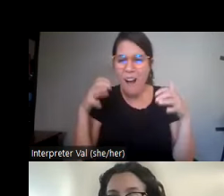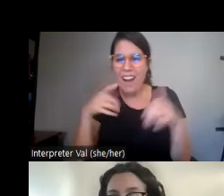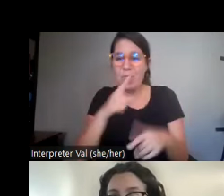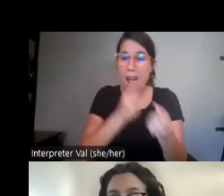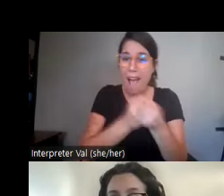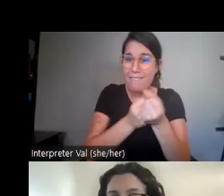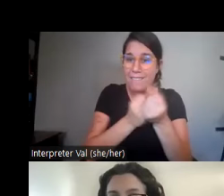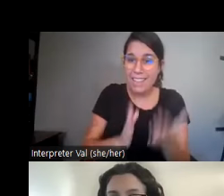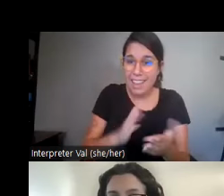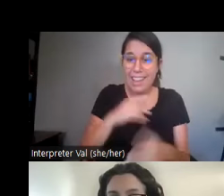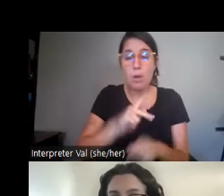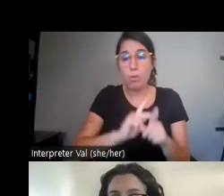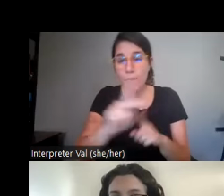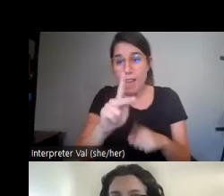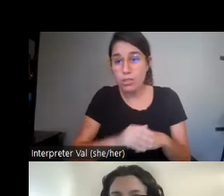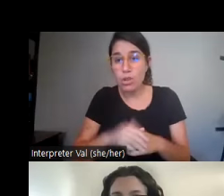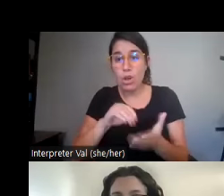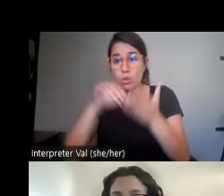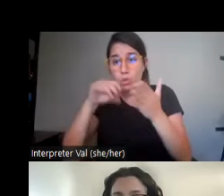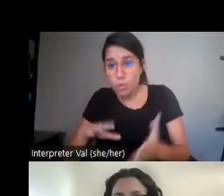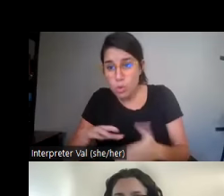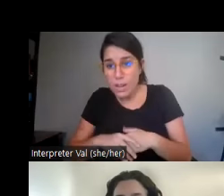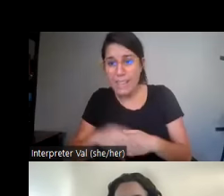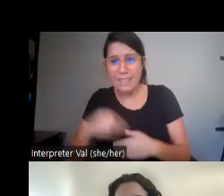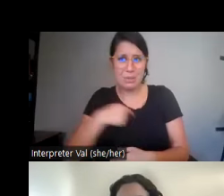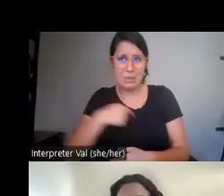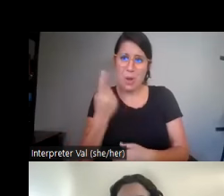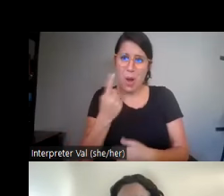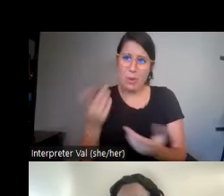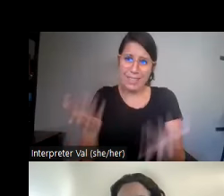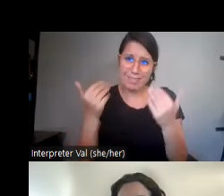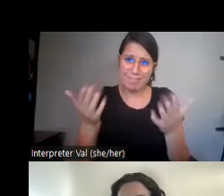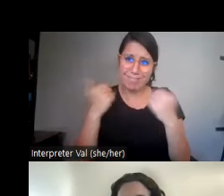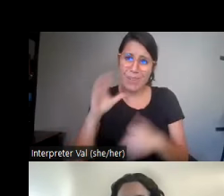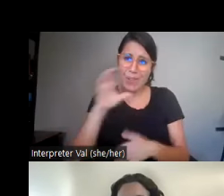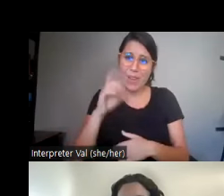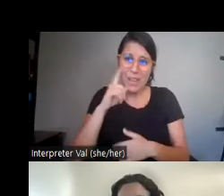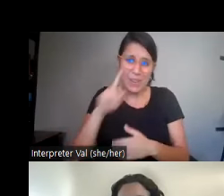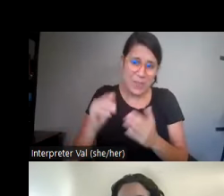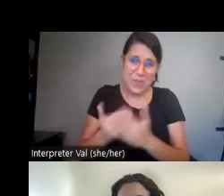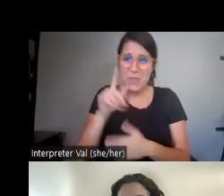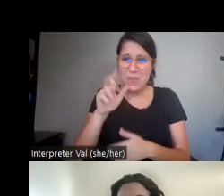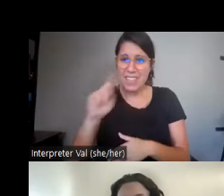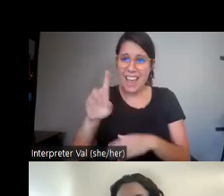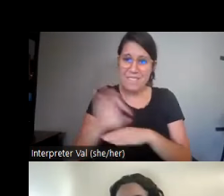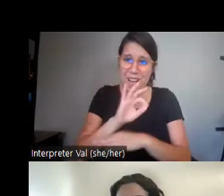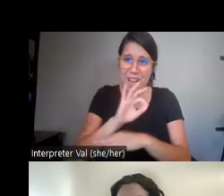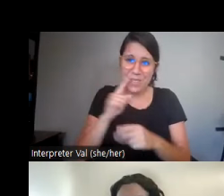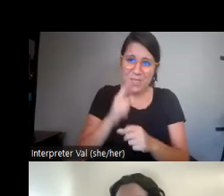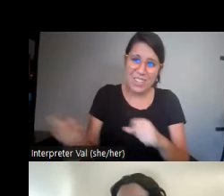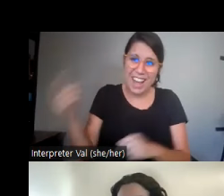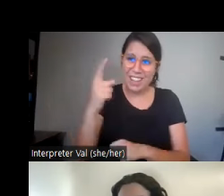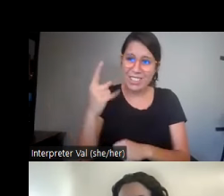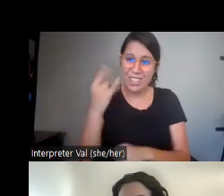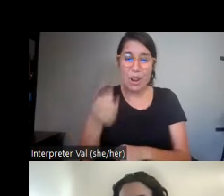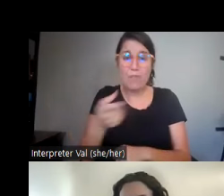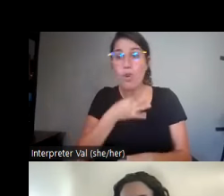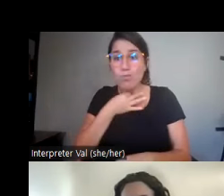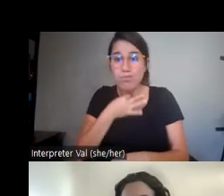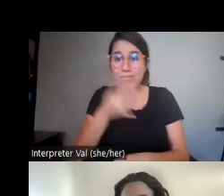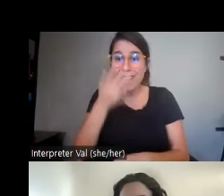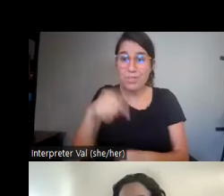professionals, or students in the field, we're always looking for our next crop of LEND fellows for next year. So if you're interested in the program, you can